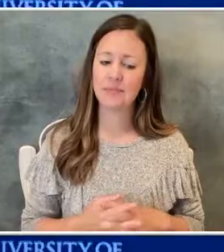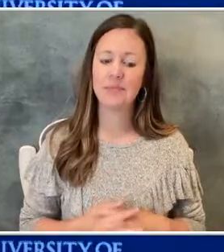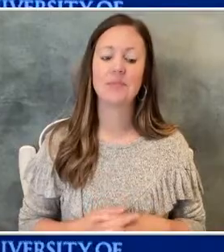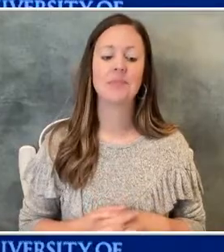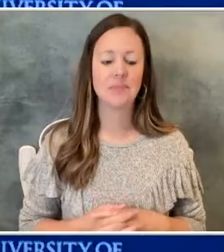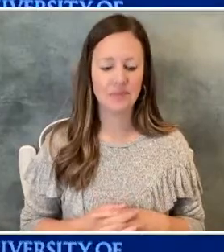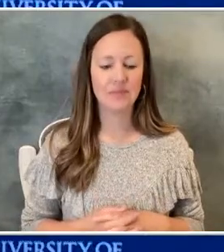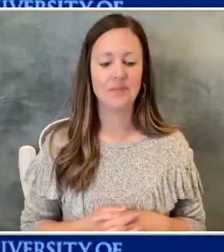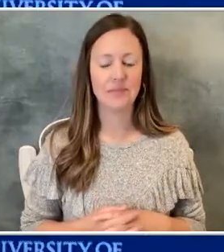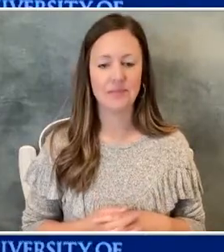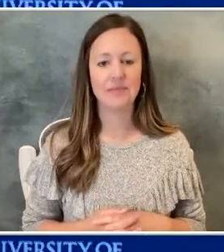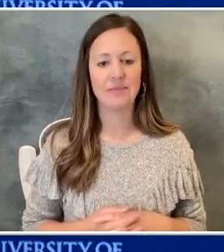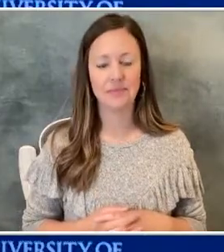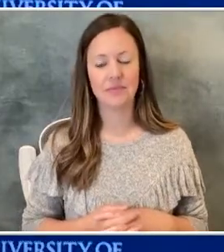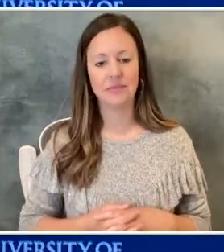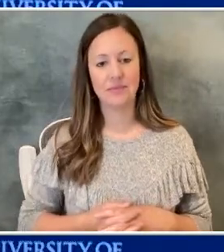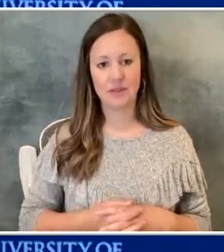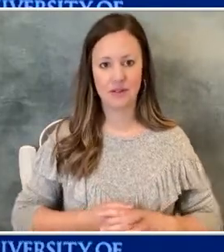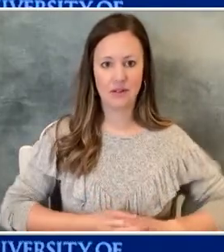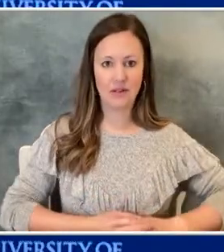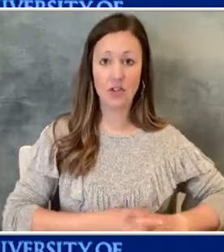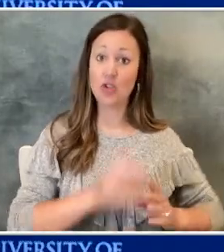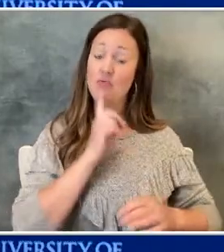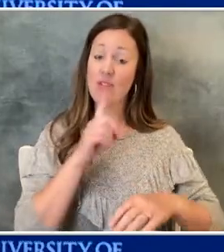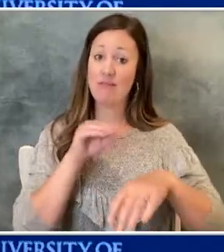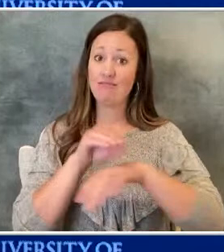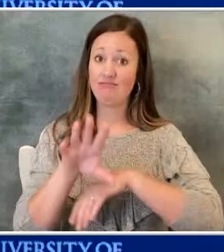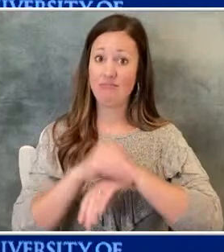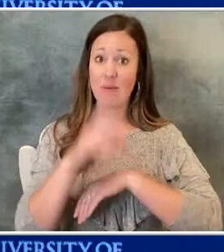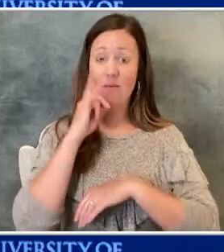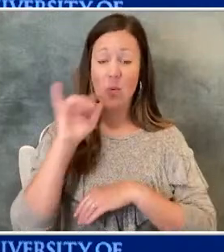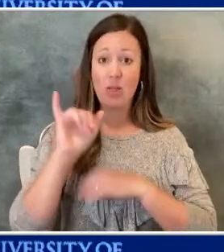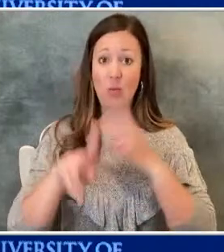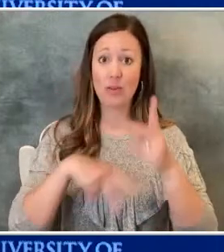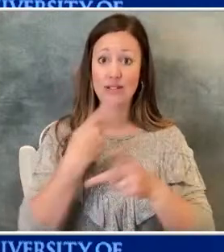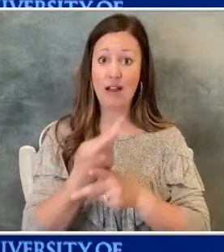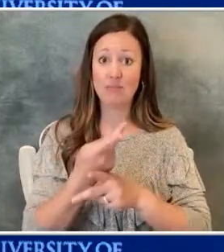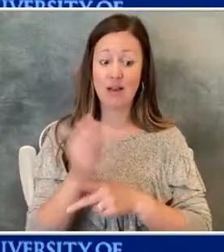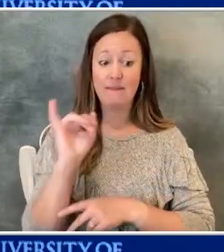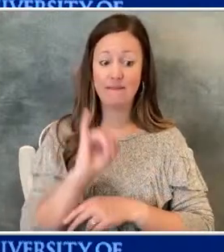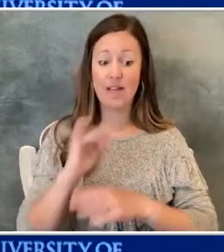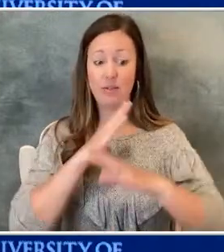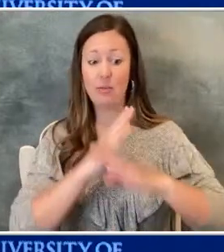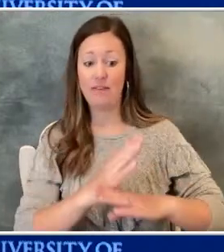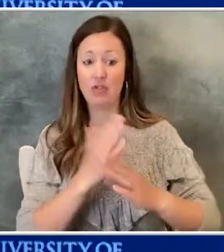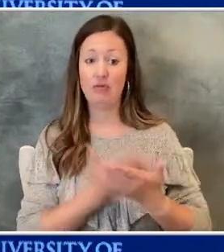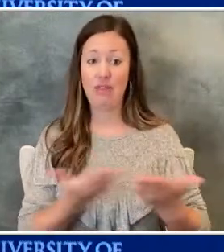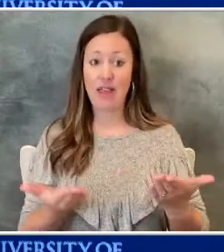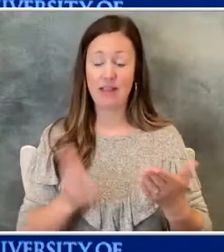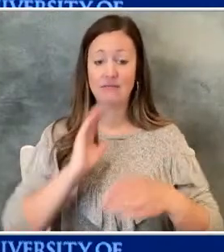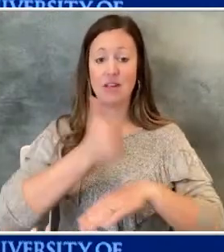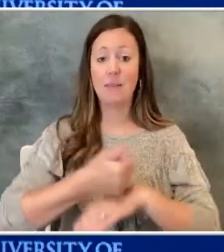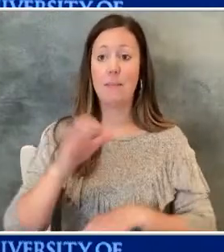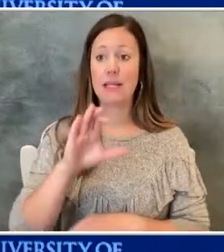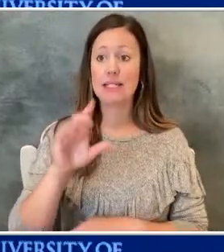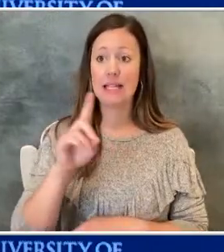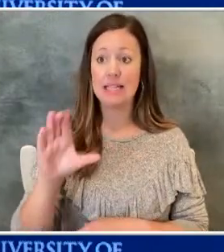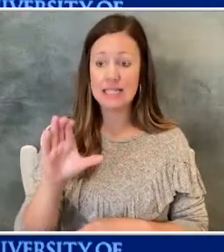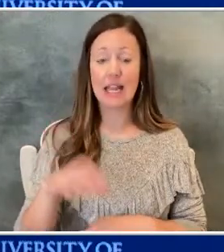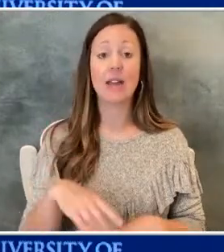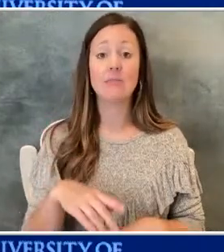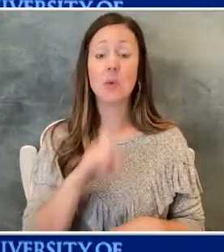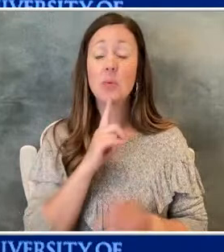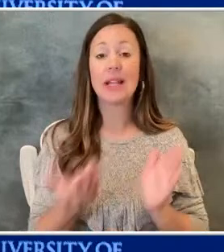the guidance for those types of things, those infection prevention guidance set out by the CDC is really, again, you want to